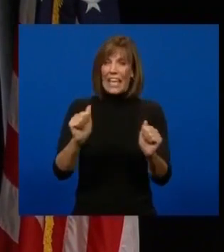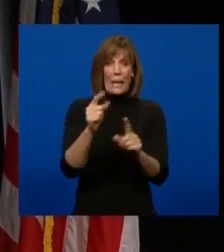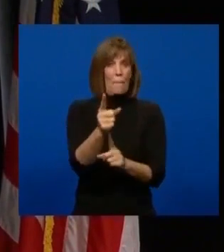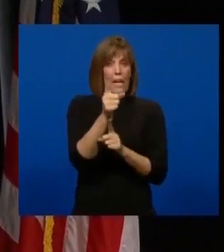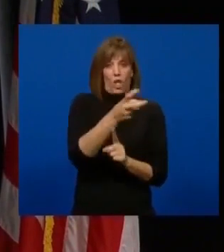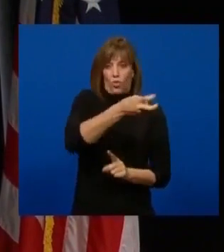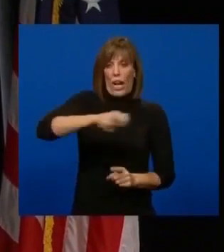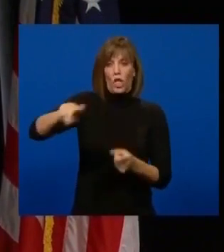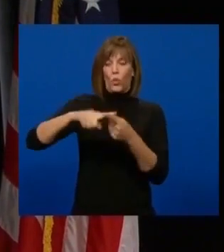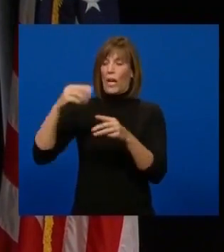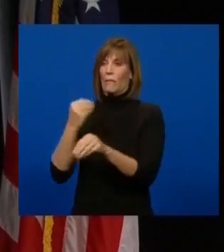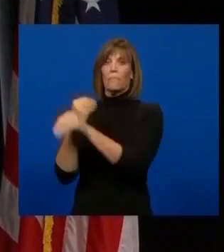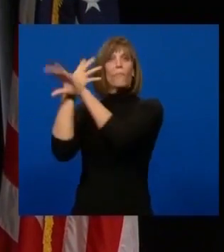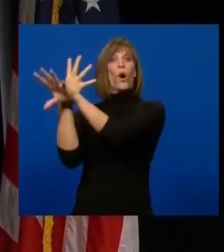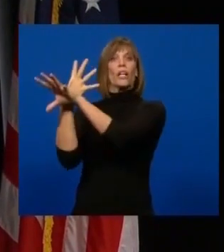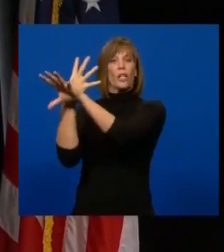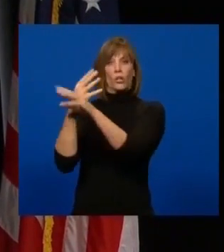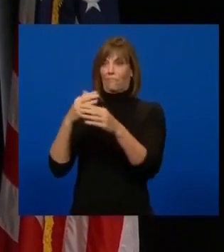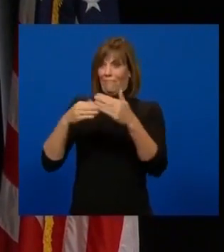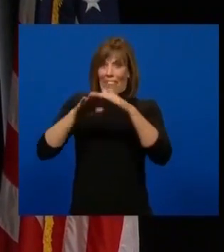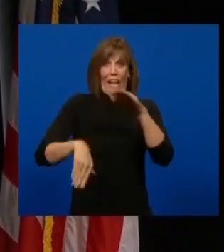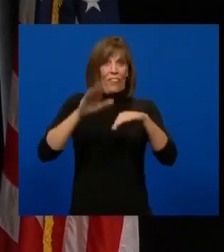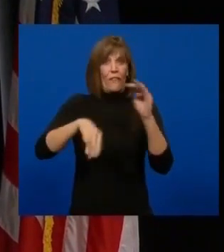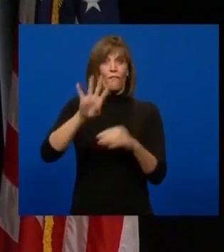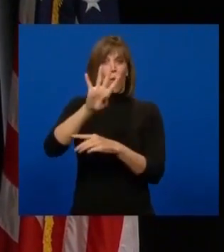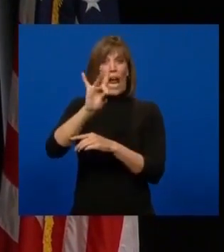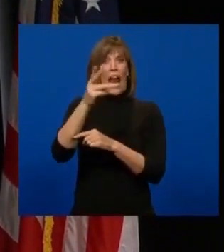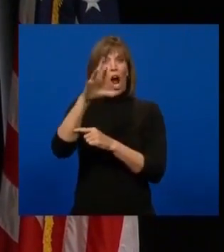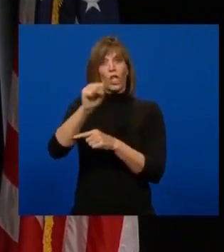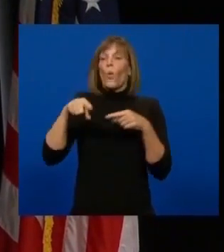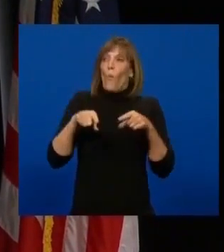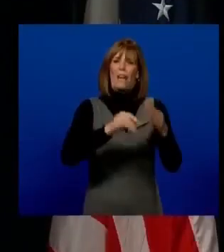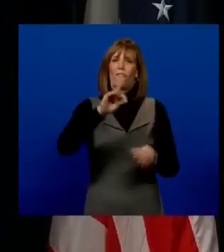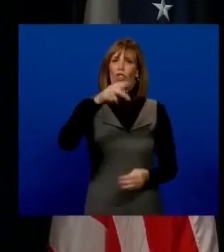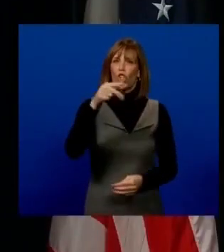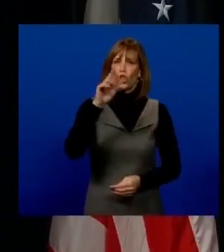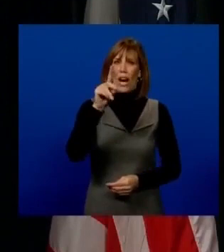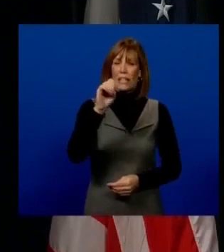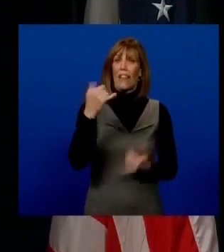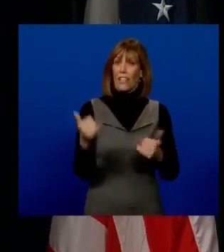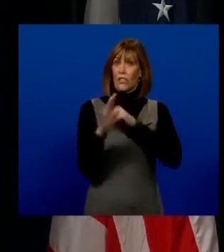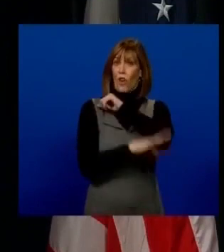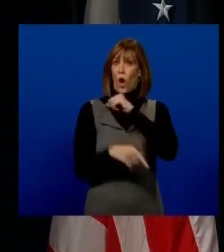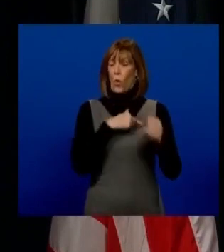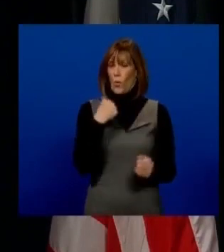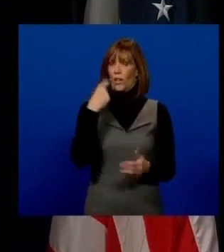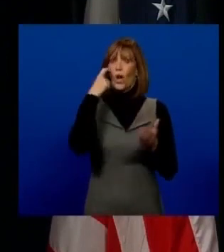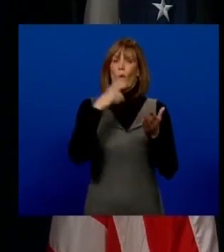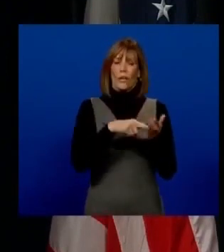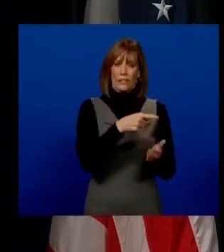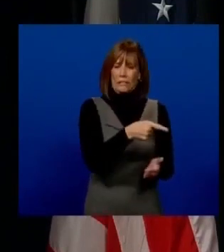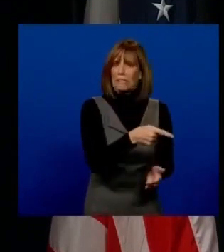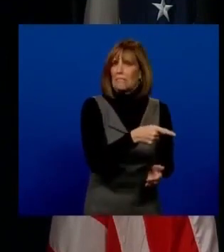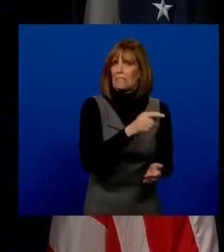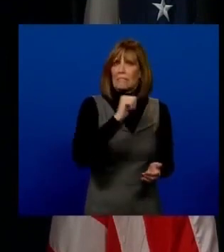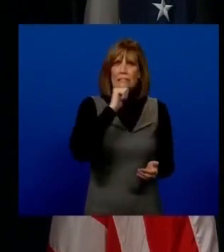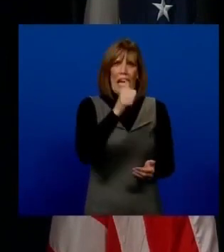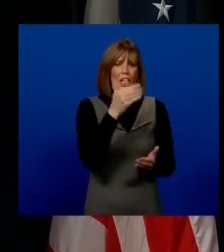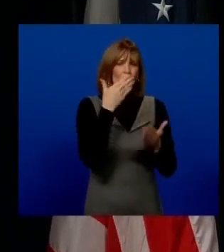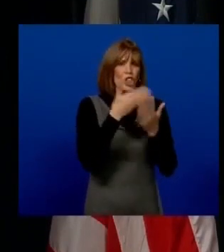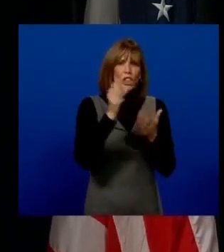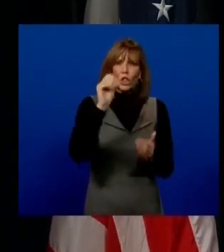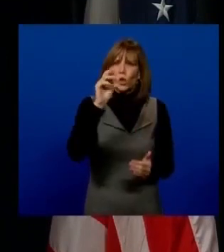gave frequent updates on the status of schools in the early months of the pandemic and guided the transition to online learning and then back to the